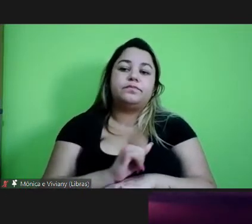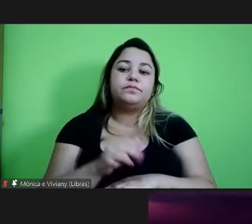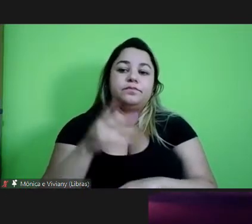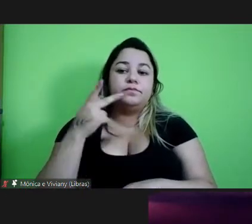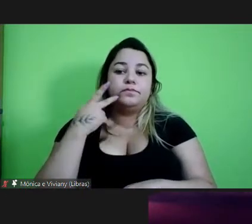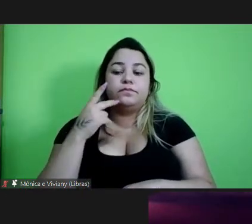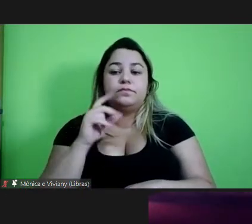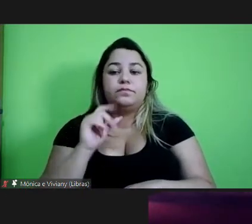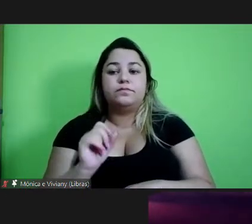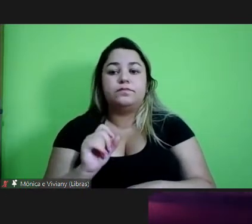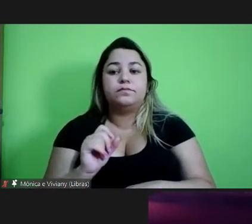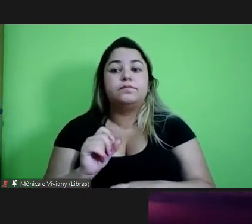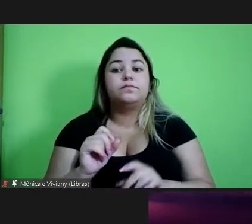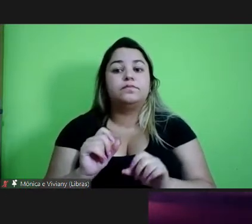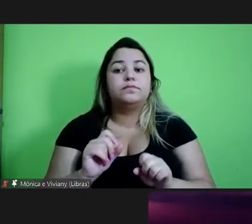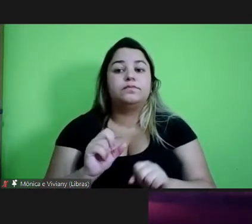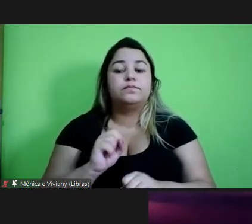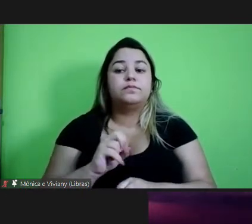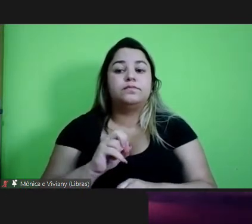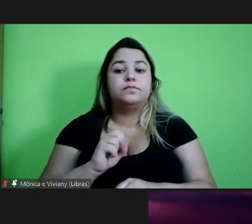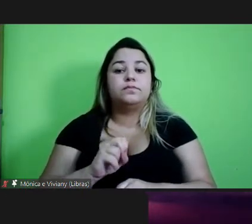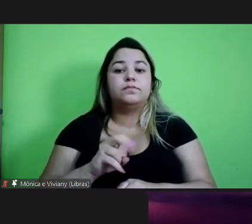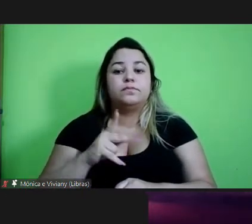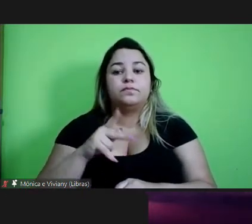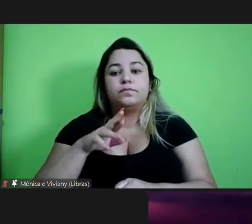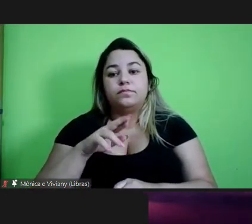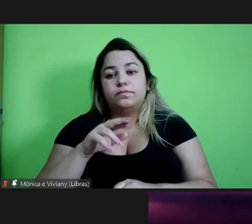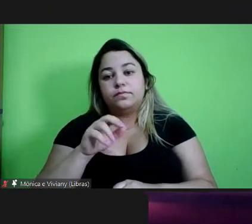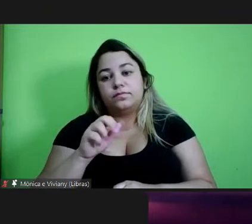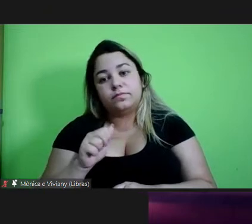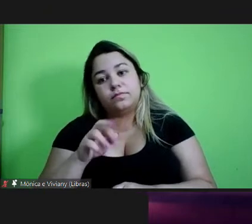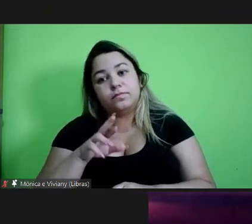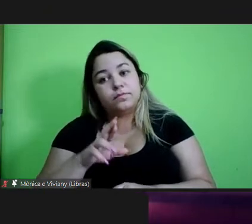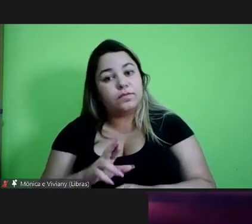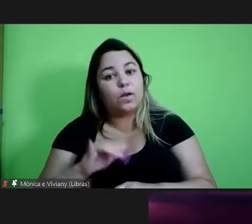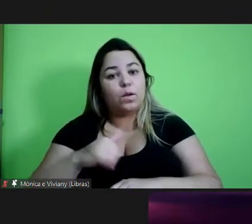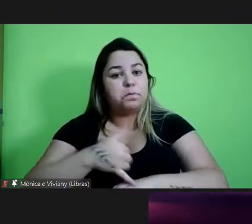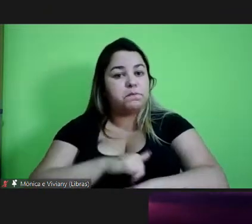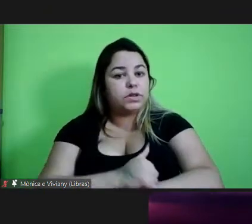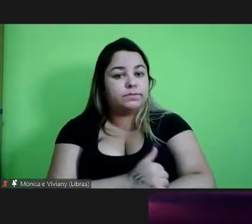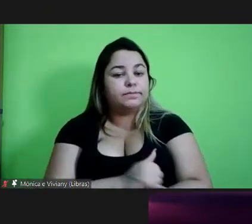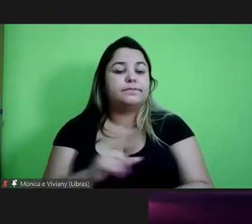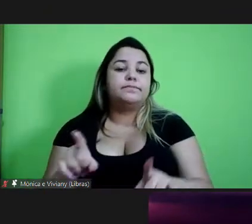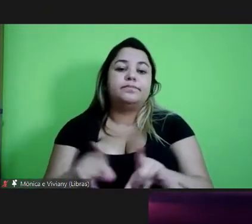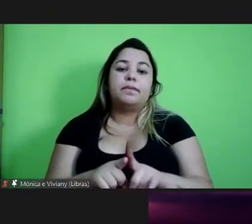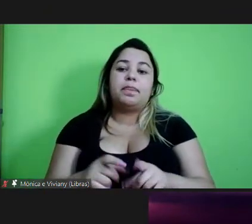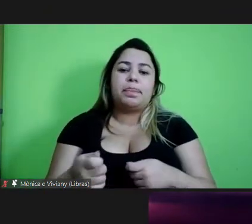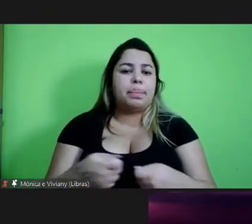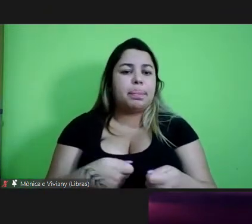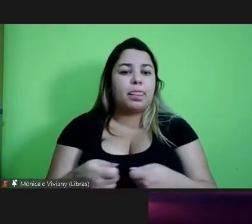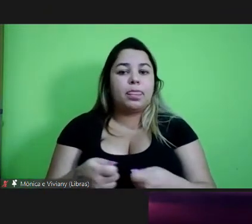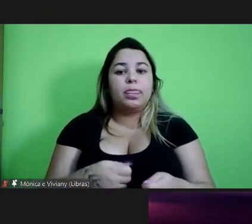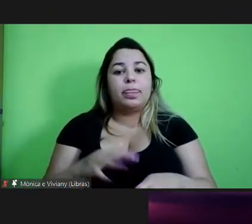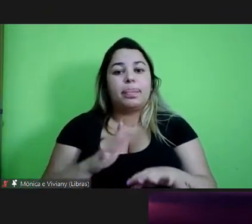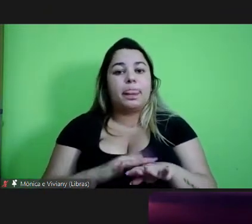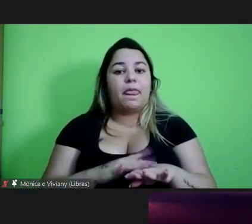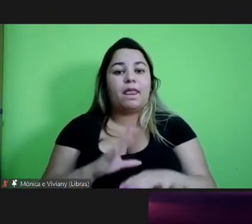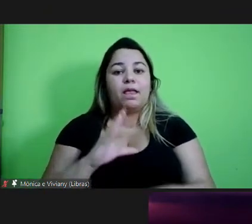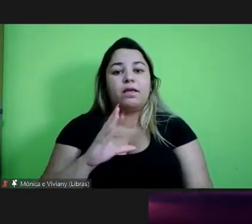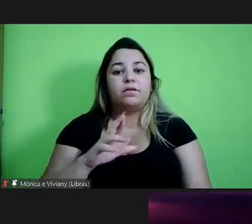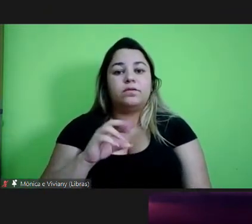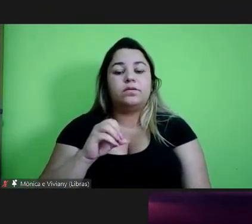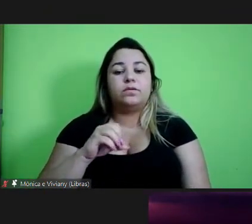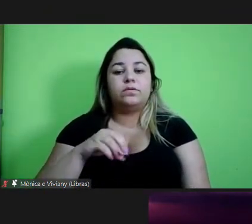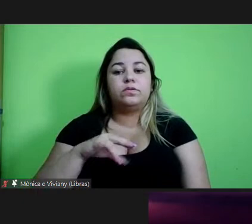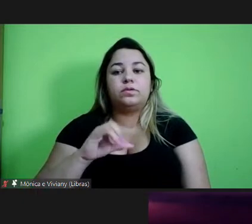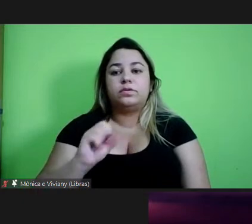strategies to surpass the biomedical model in the care for people with obesity and other chronic